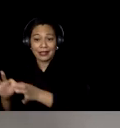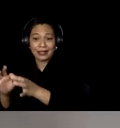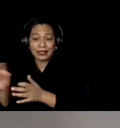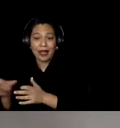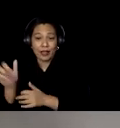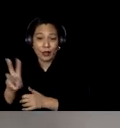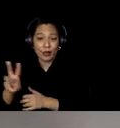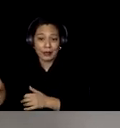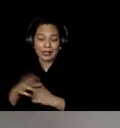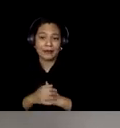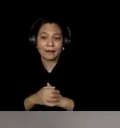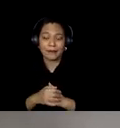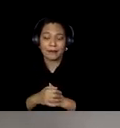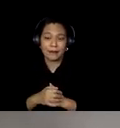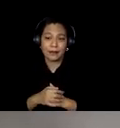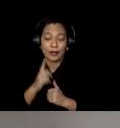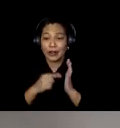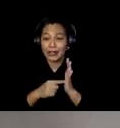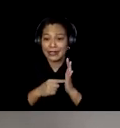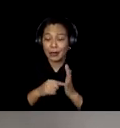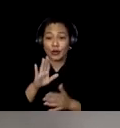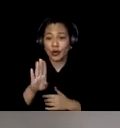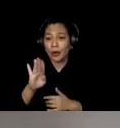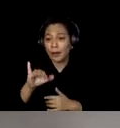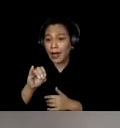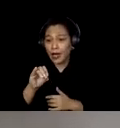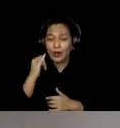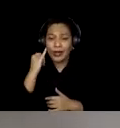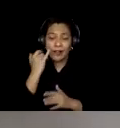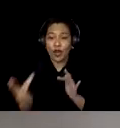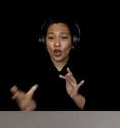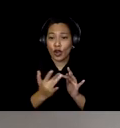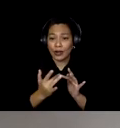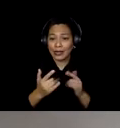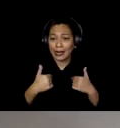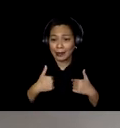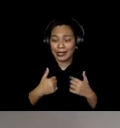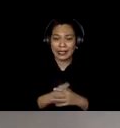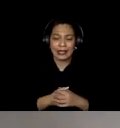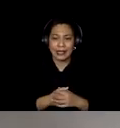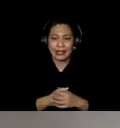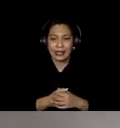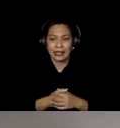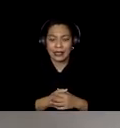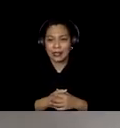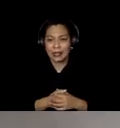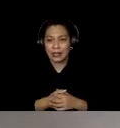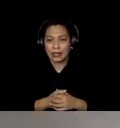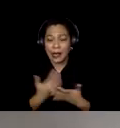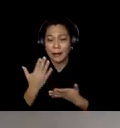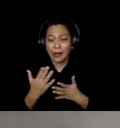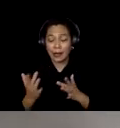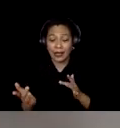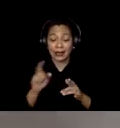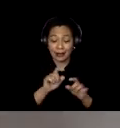sense. So for example, in your bio, if you say, contact me, maybe you want to make that be a link to your